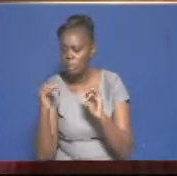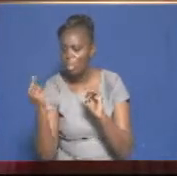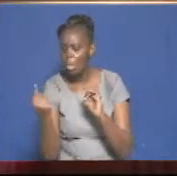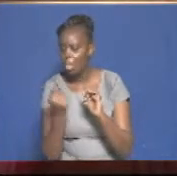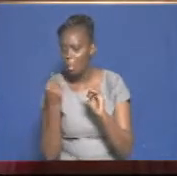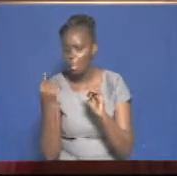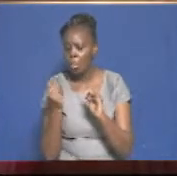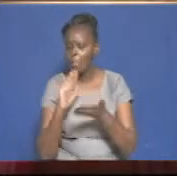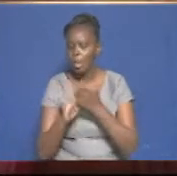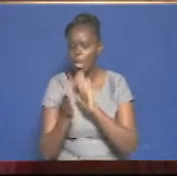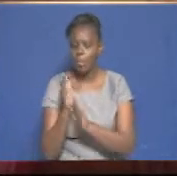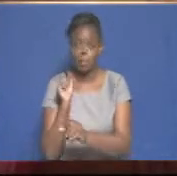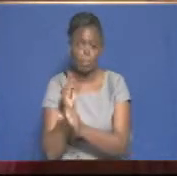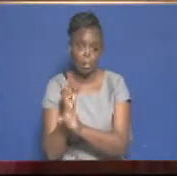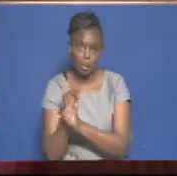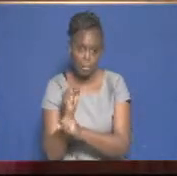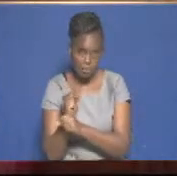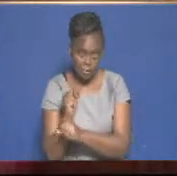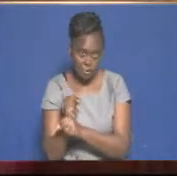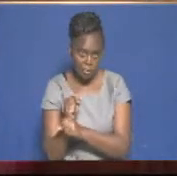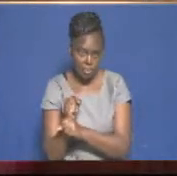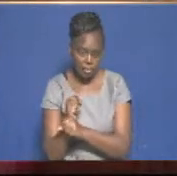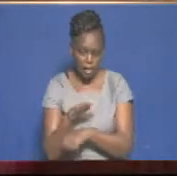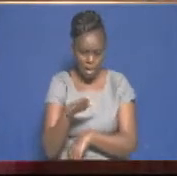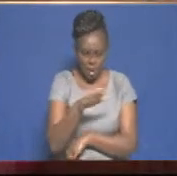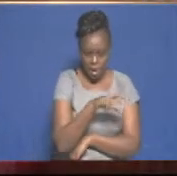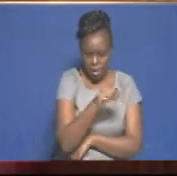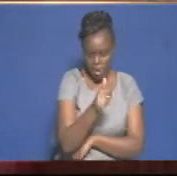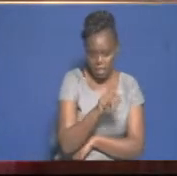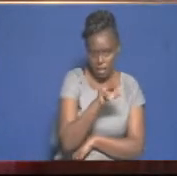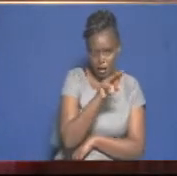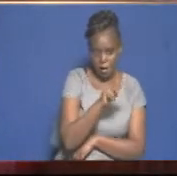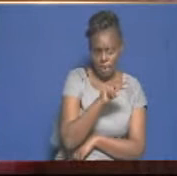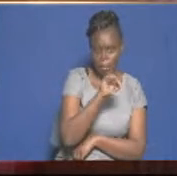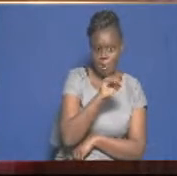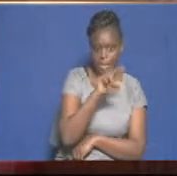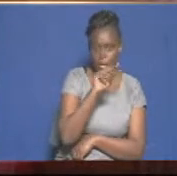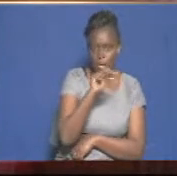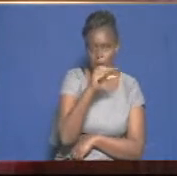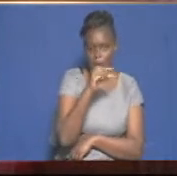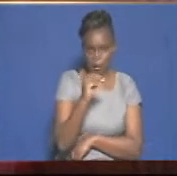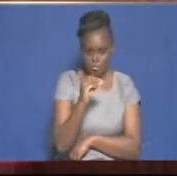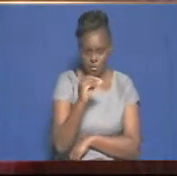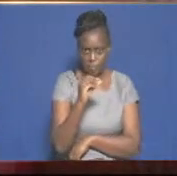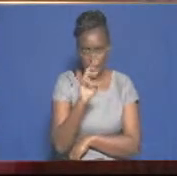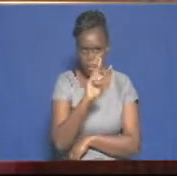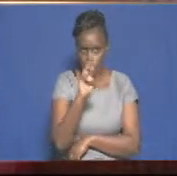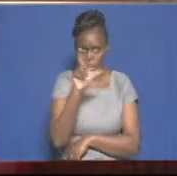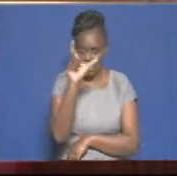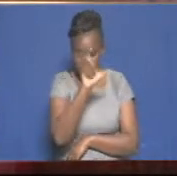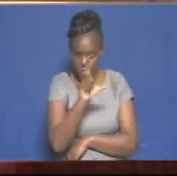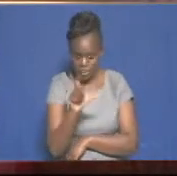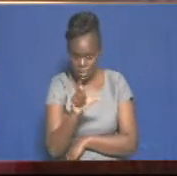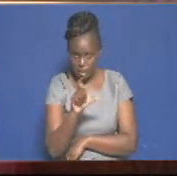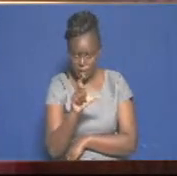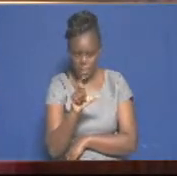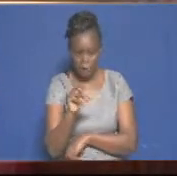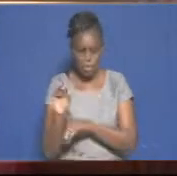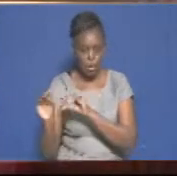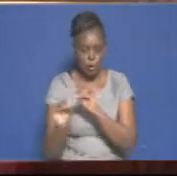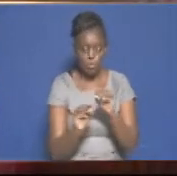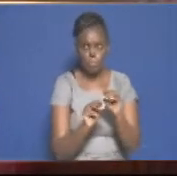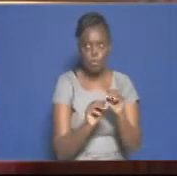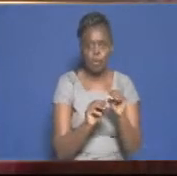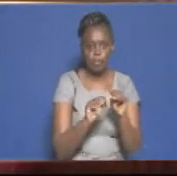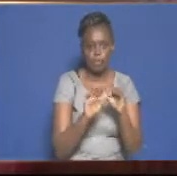Another area is mining, Mr. Speaker. Along the western region to Nyanza, Mr. Speaker, we